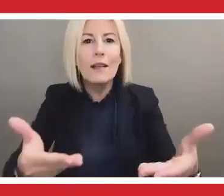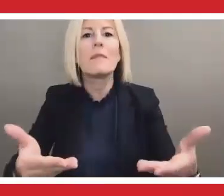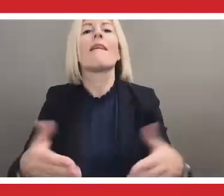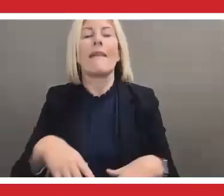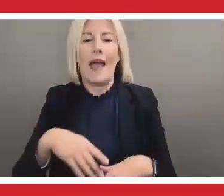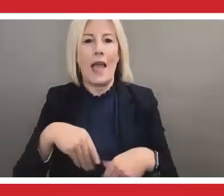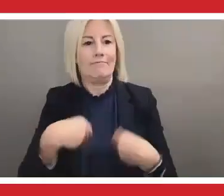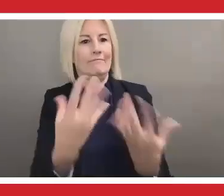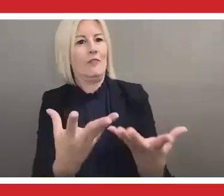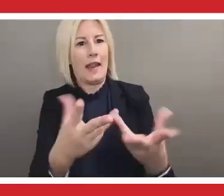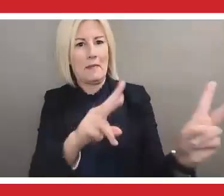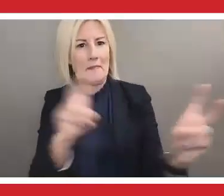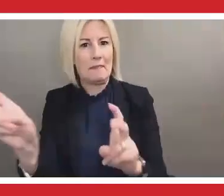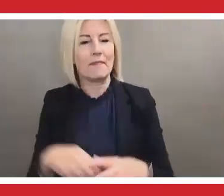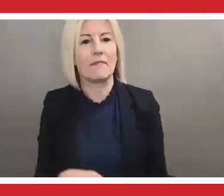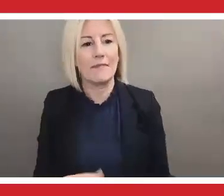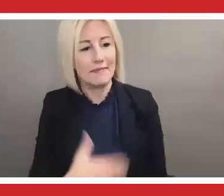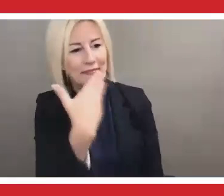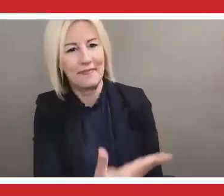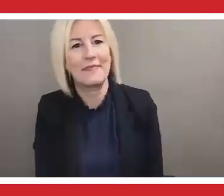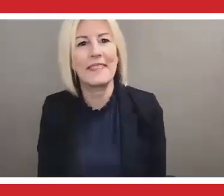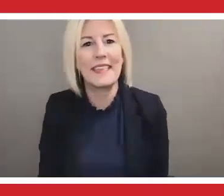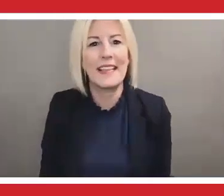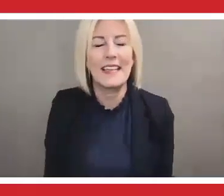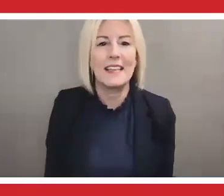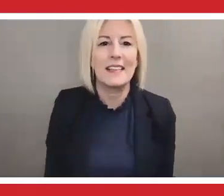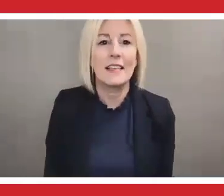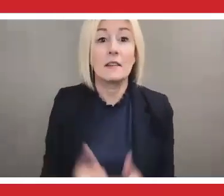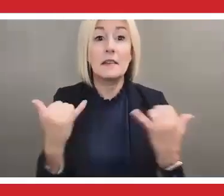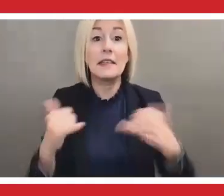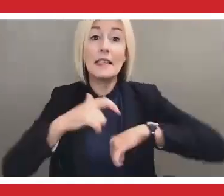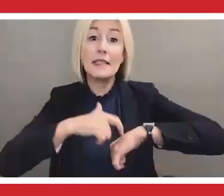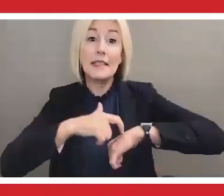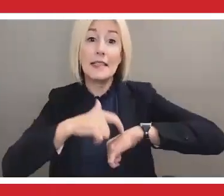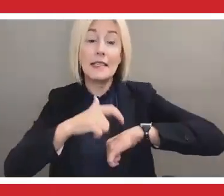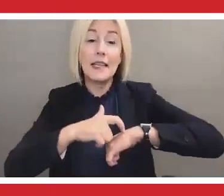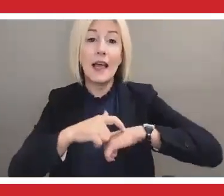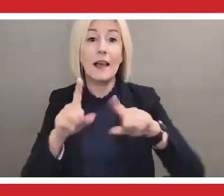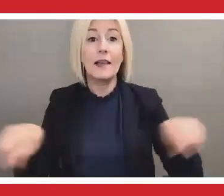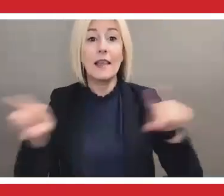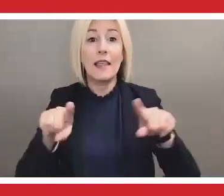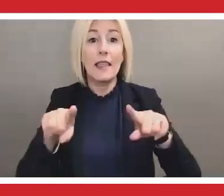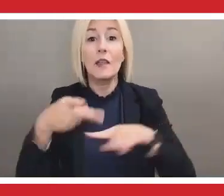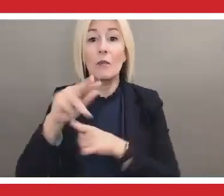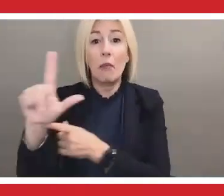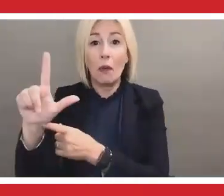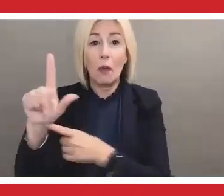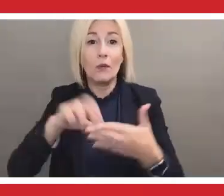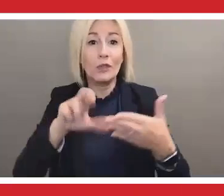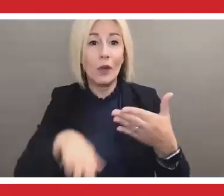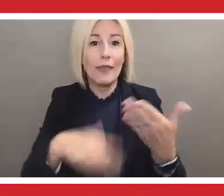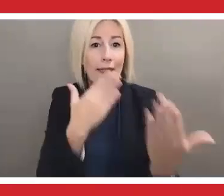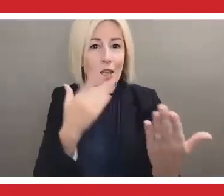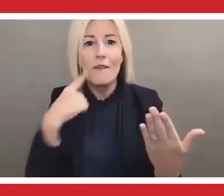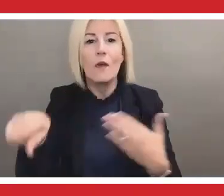context. Thank you. Thank you. It is time to look at those poll results. Thank you for those who have been